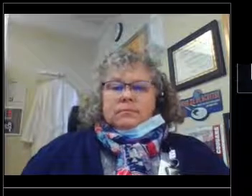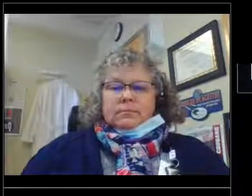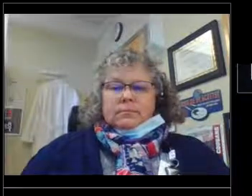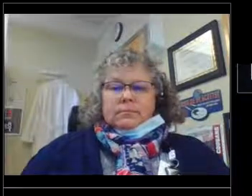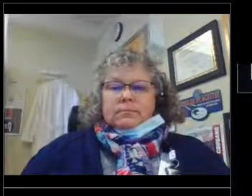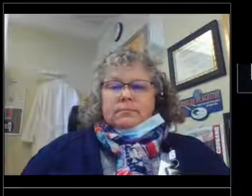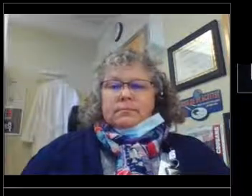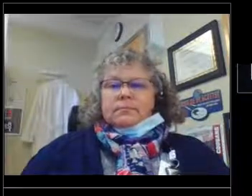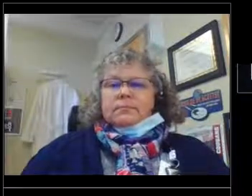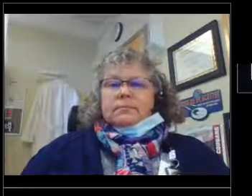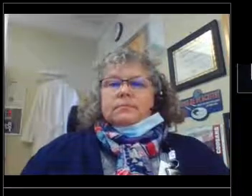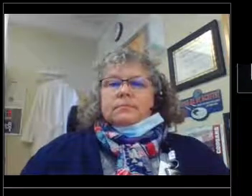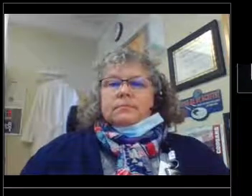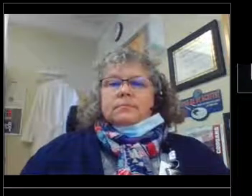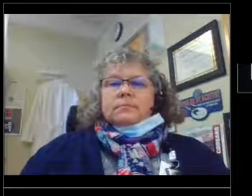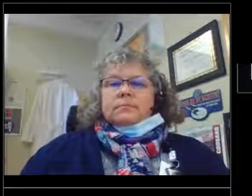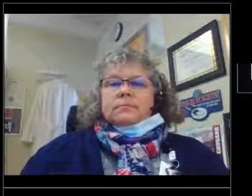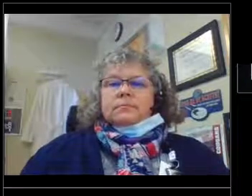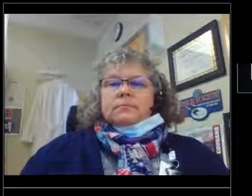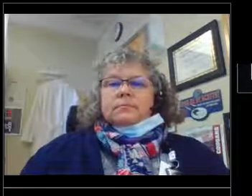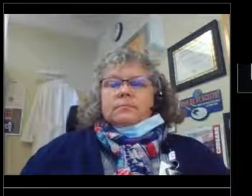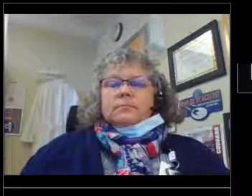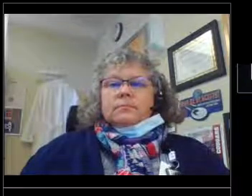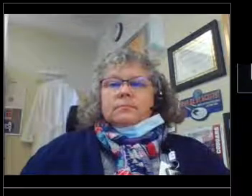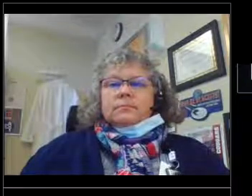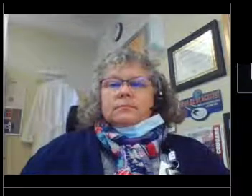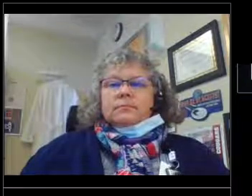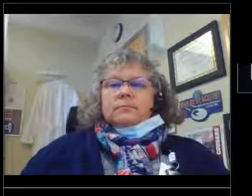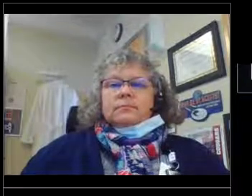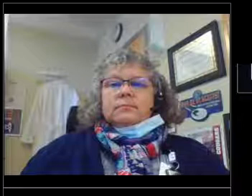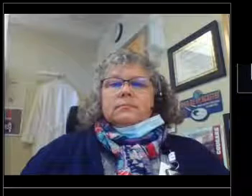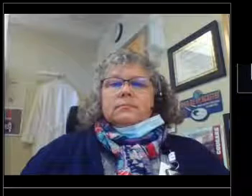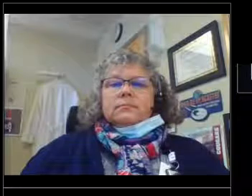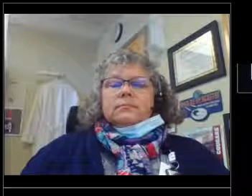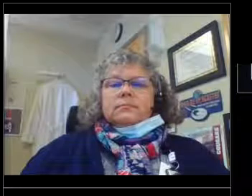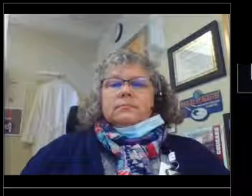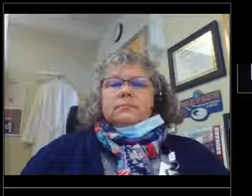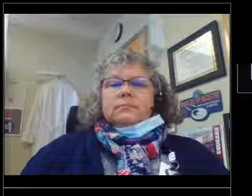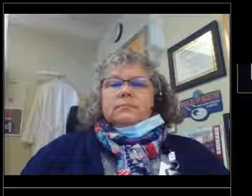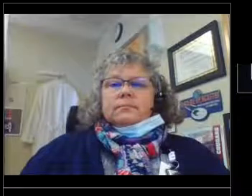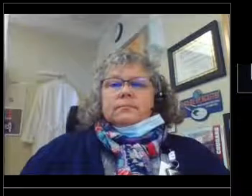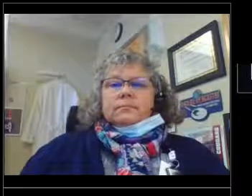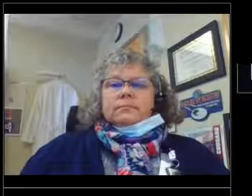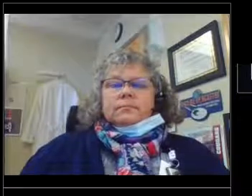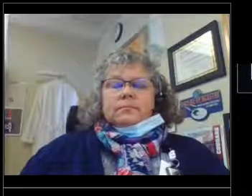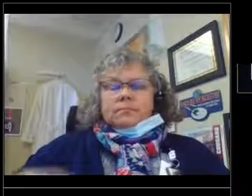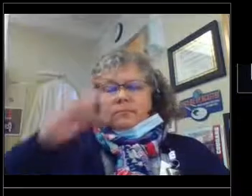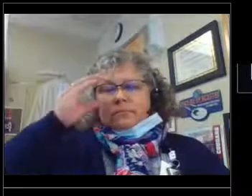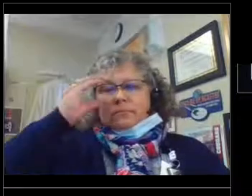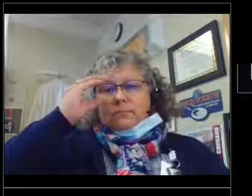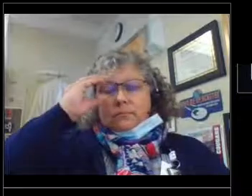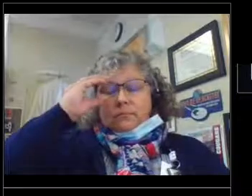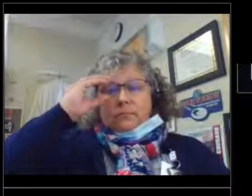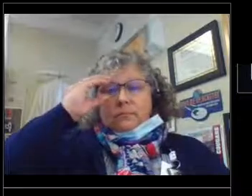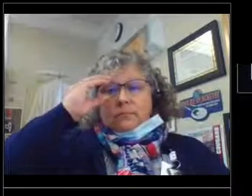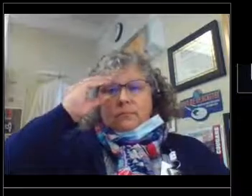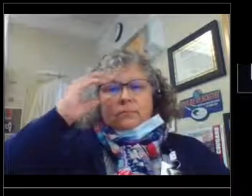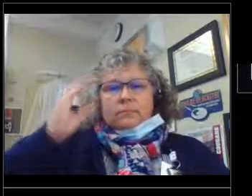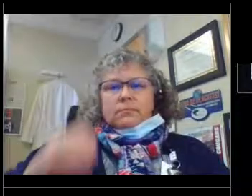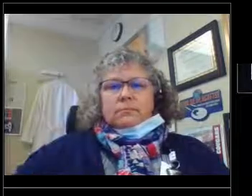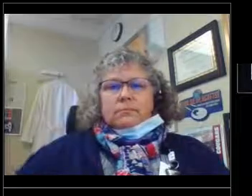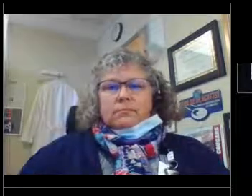states that the Commission needs to create rules to implement the statute, or the Commission might make rules to set